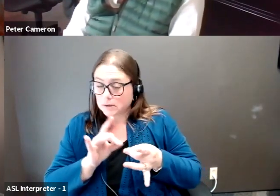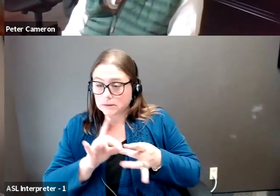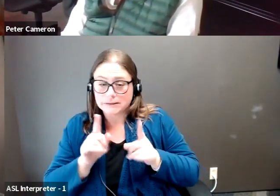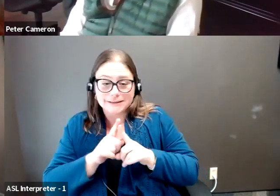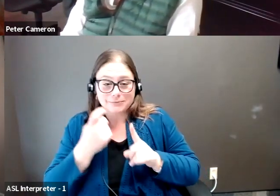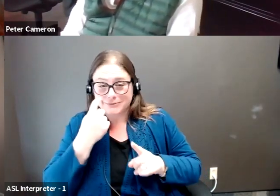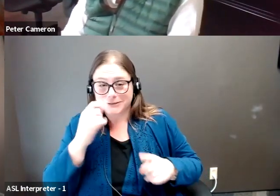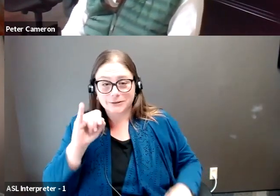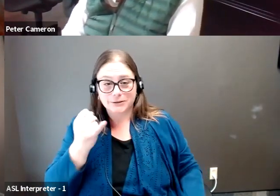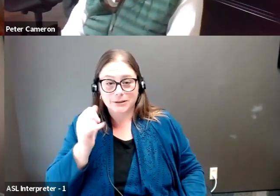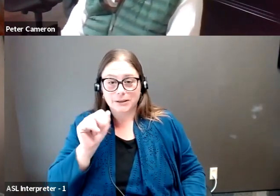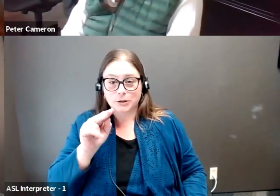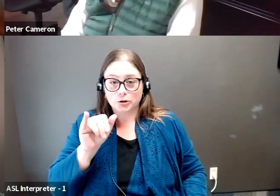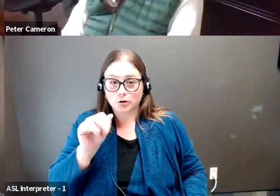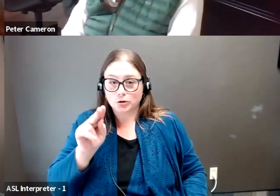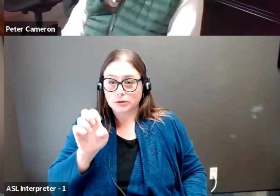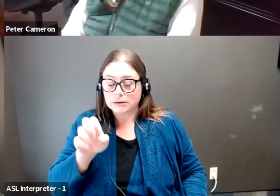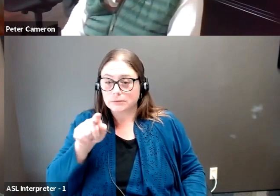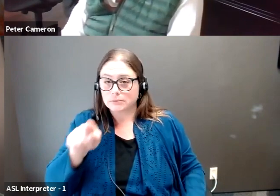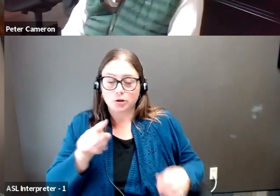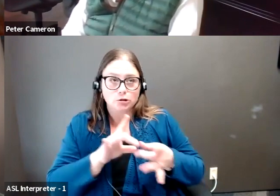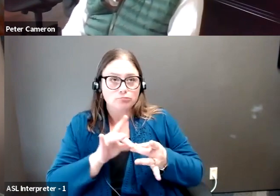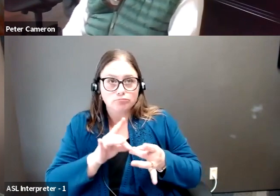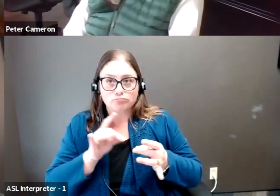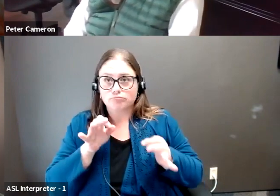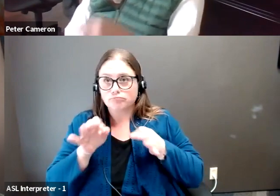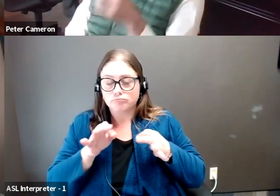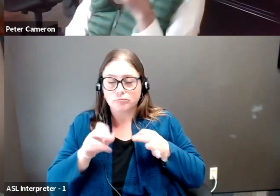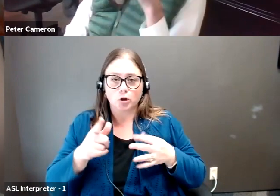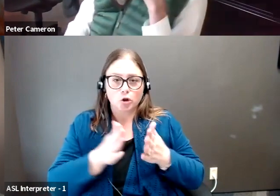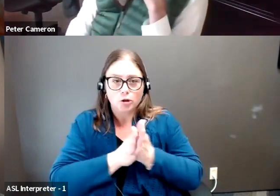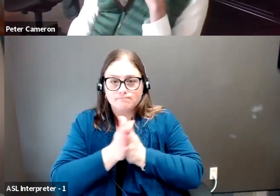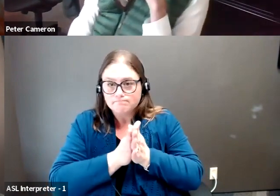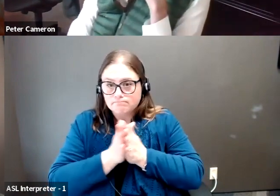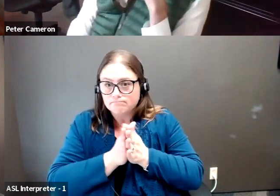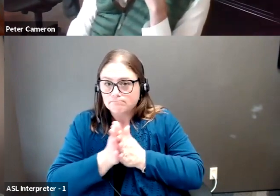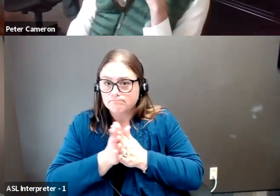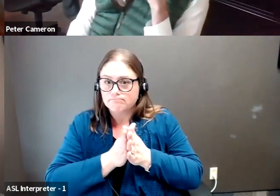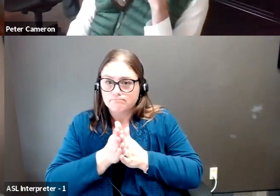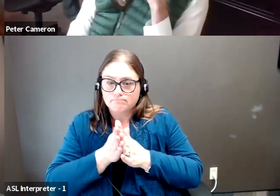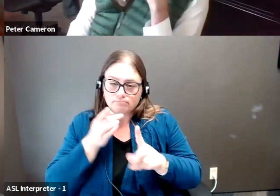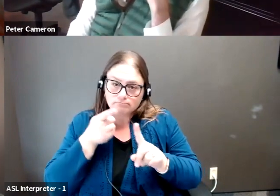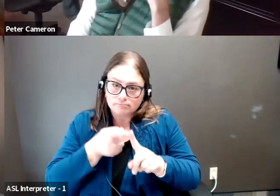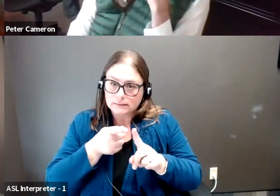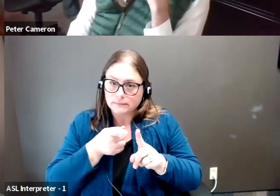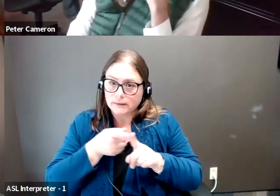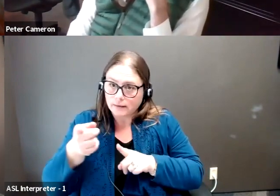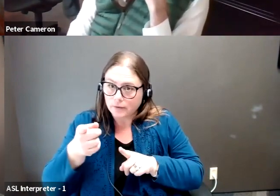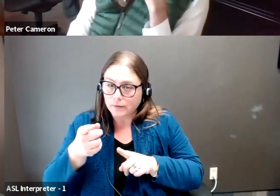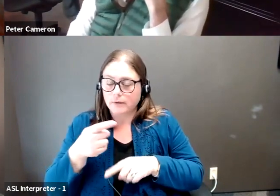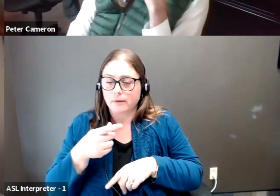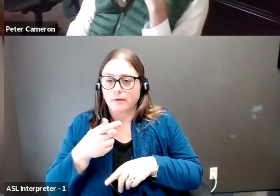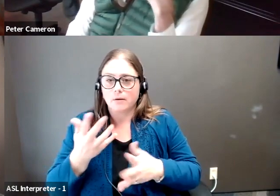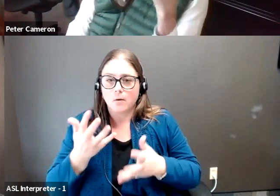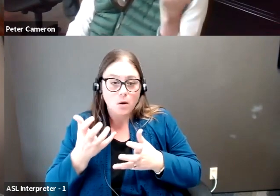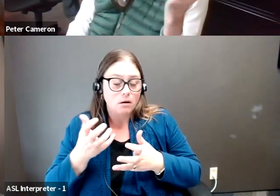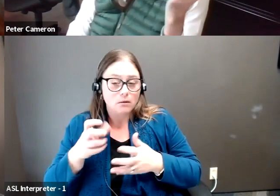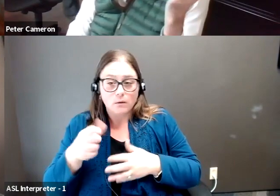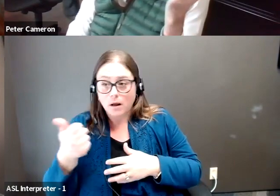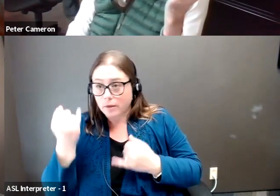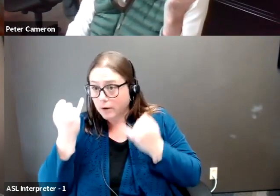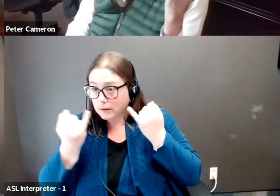particular desire to work in an area and develop something. If there's any other comments or ideas, or